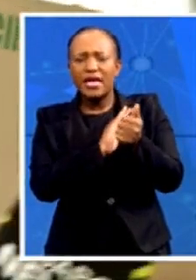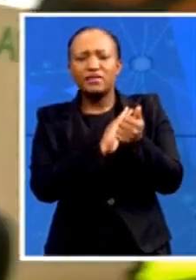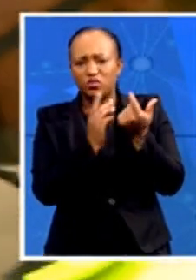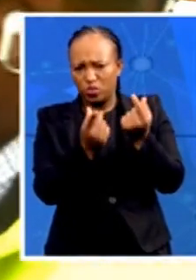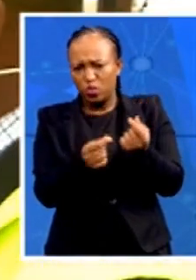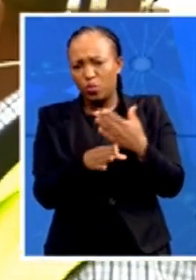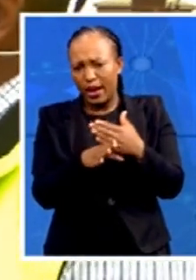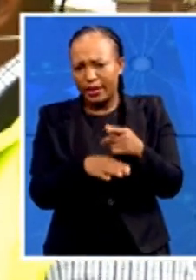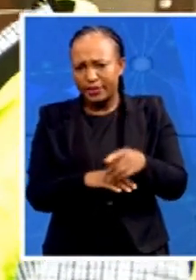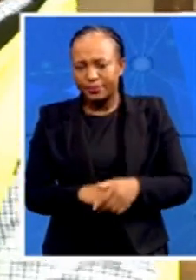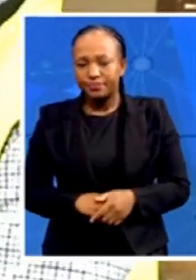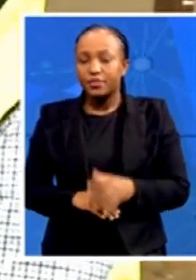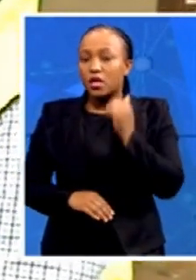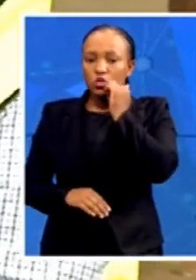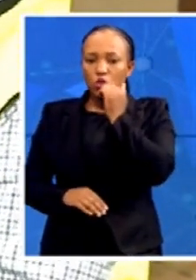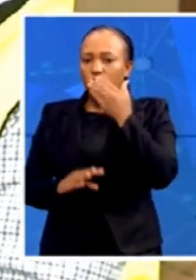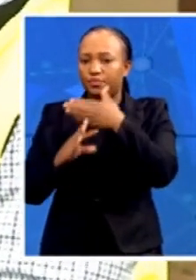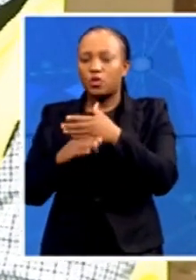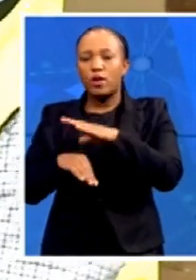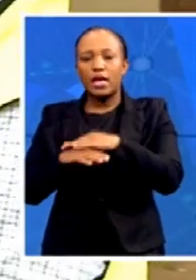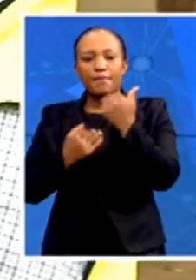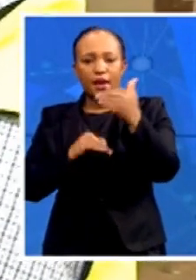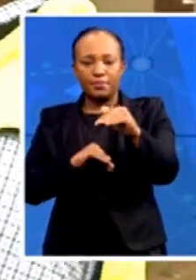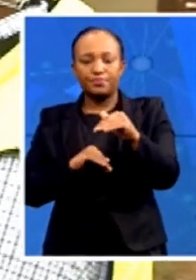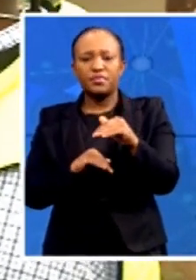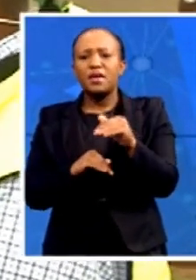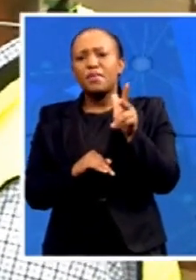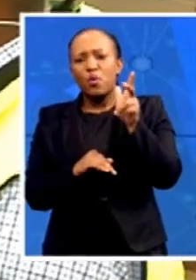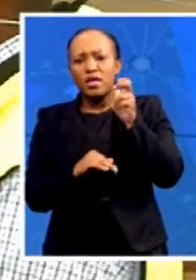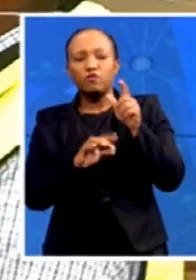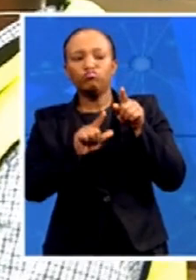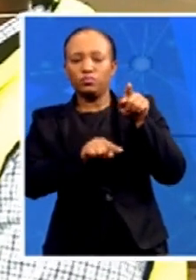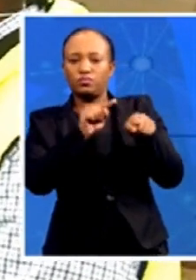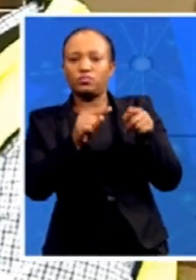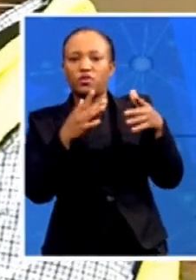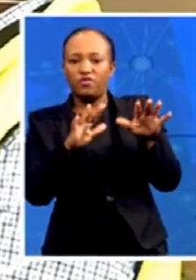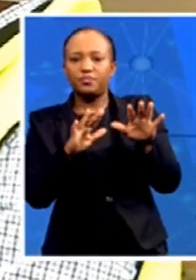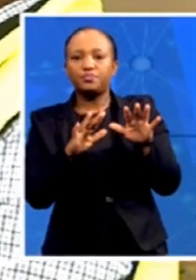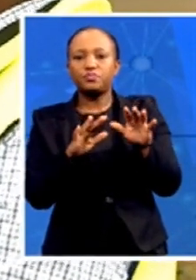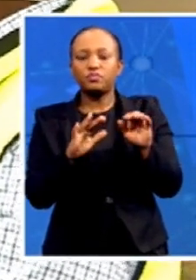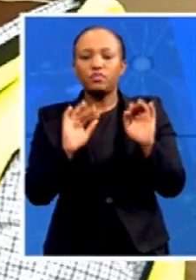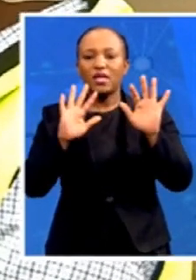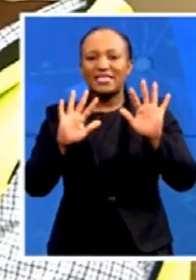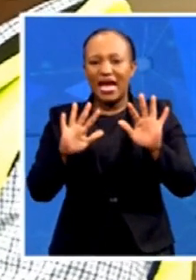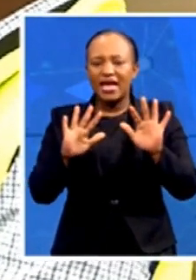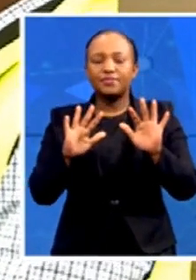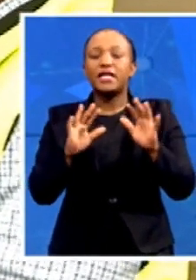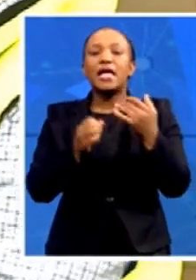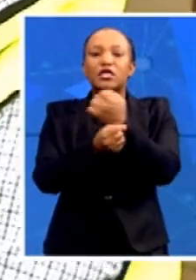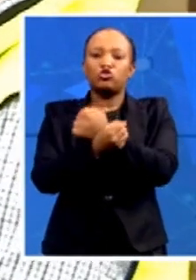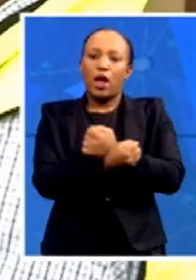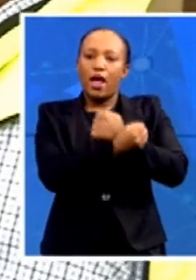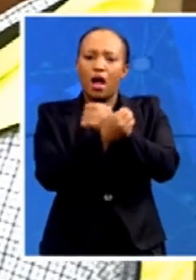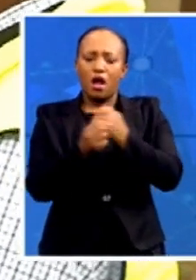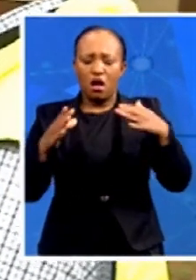time. We also understand there are accusations that there are tankers that are actually selling the water to the residents while they get the water